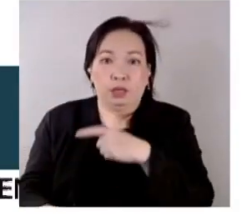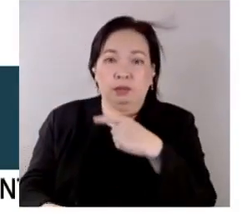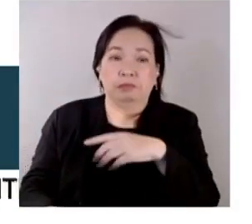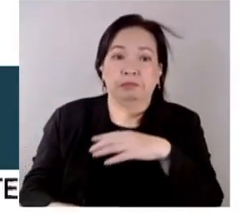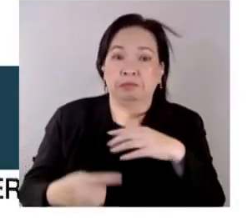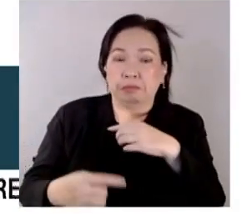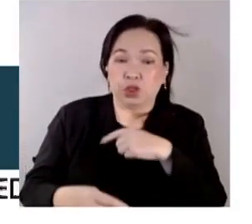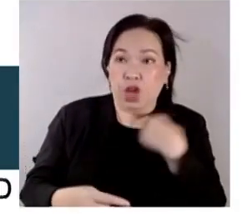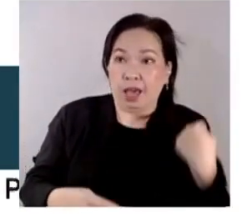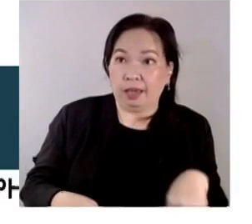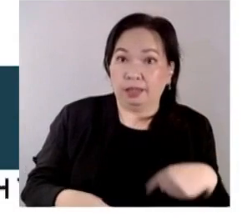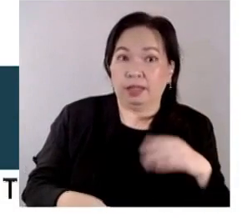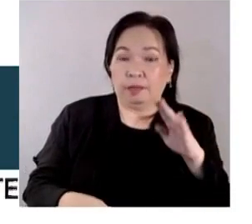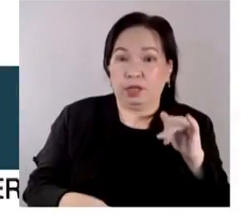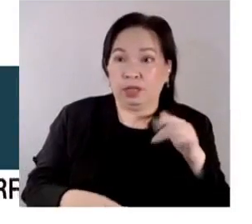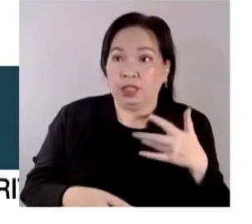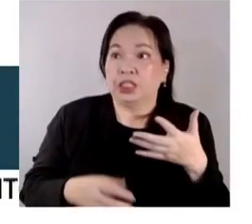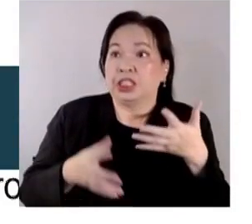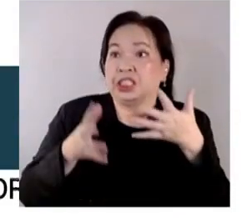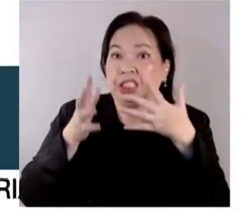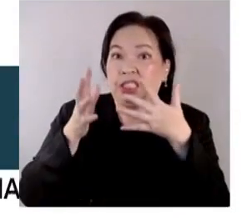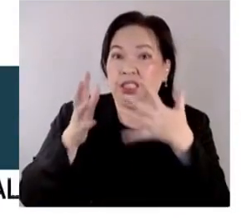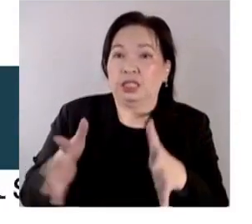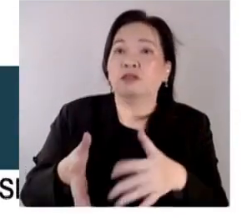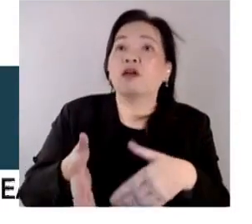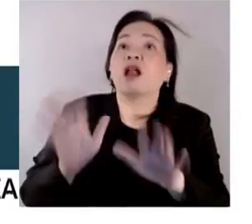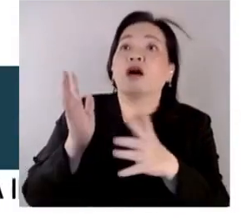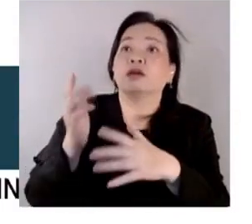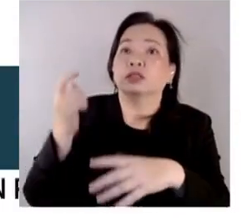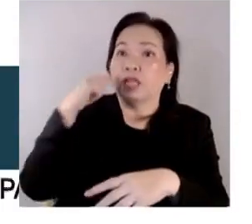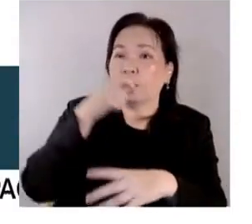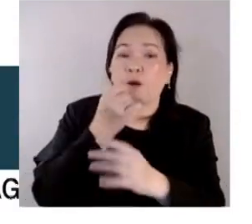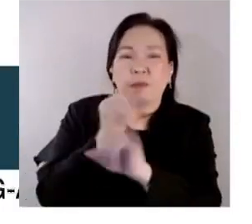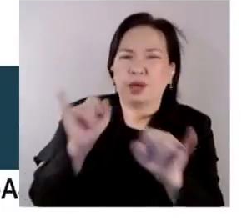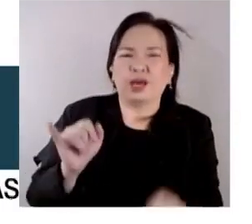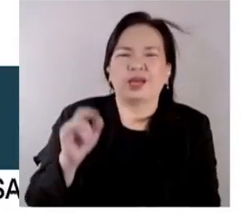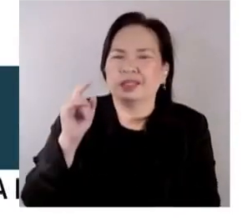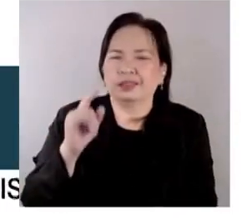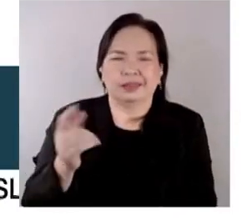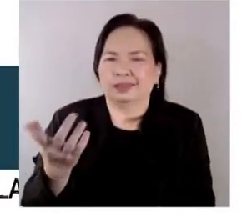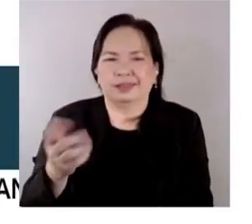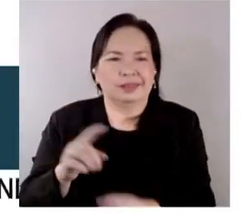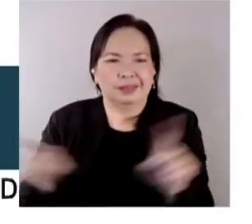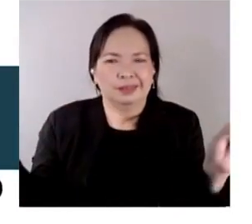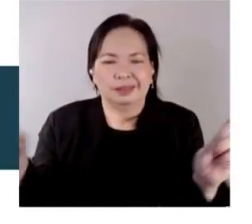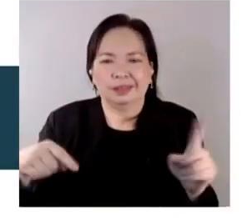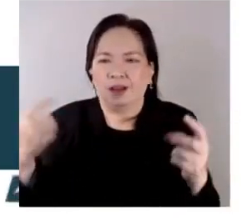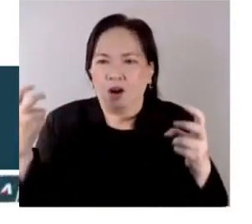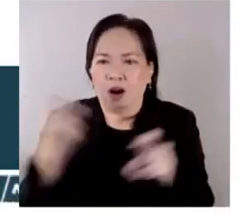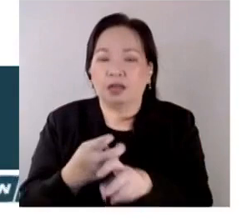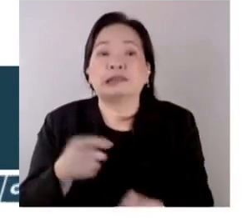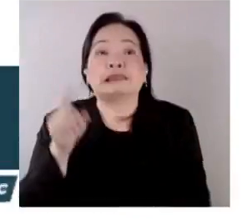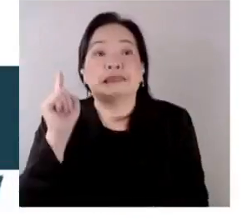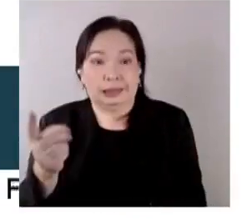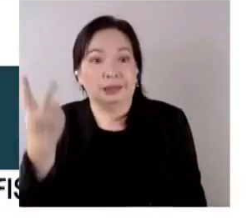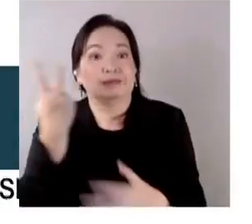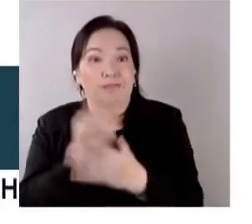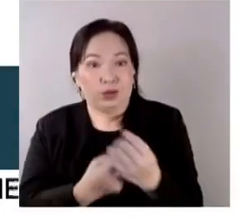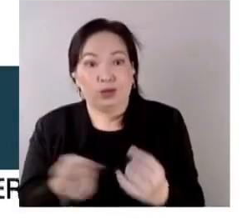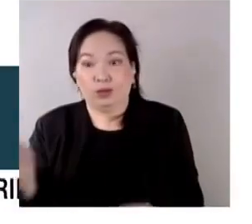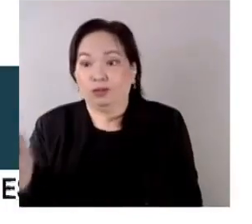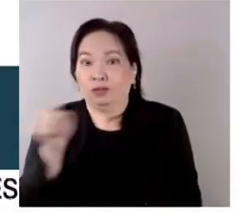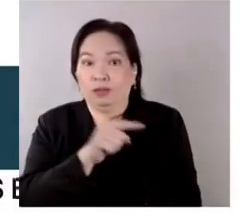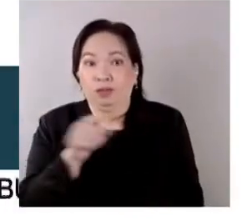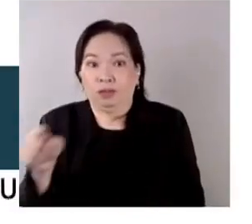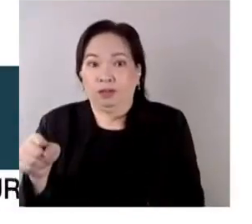abandon the Taiwan issue as well. Oh, yes, of course. Yeah, that's a case of irresistible force versus an